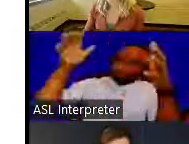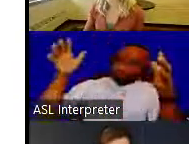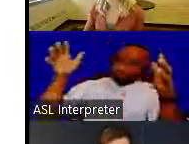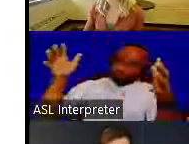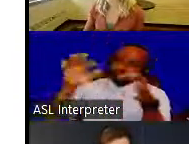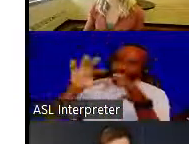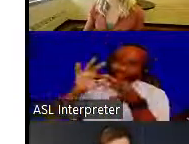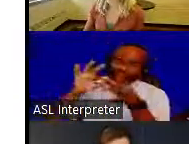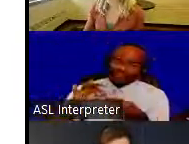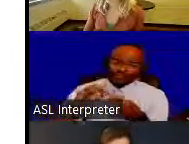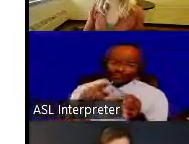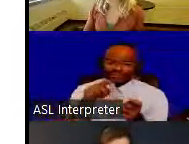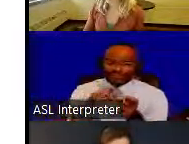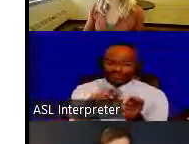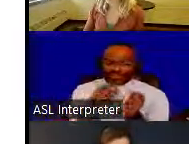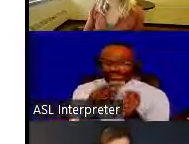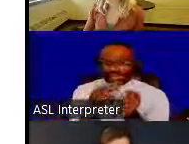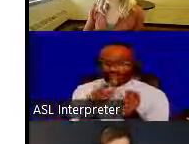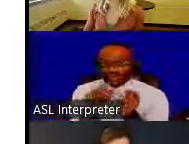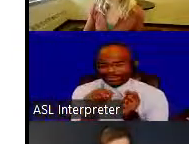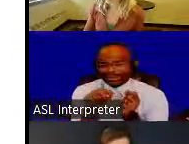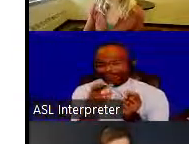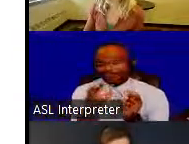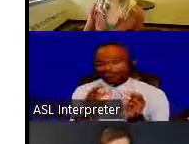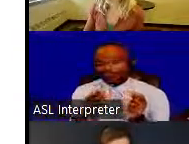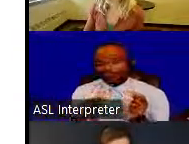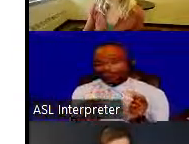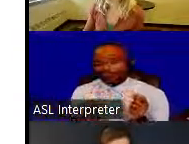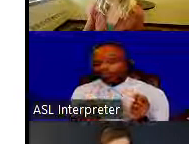habitat, or